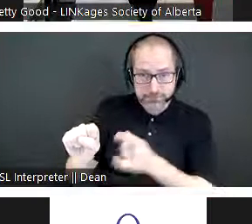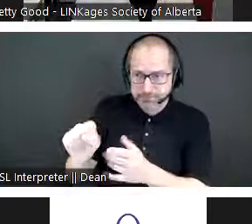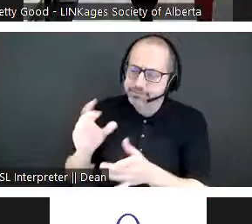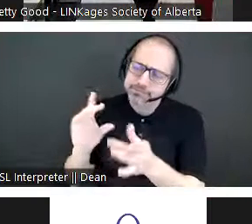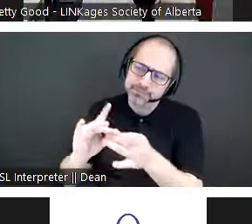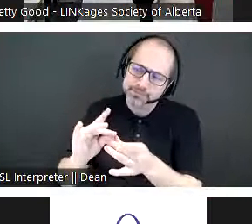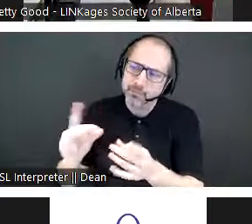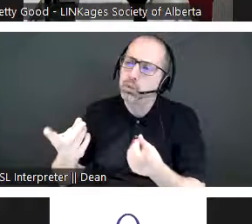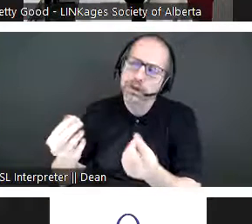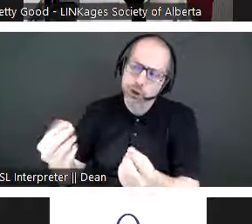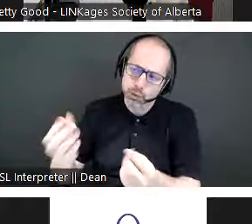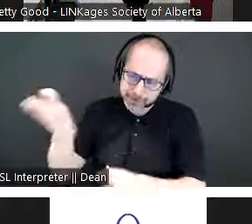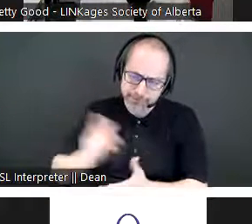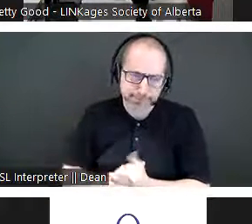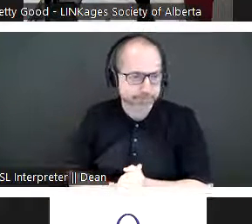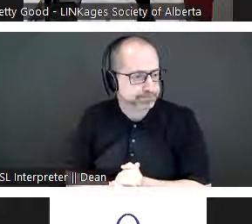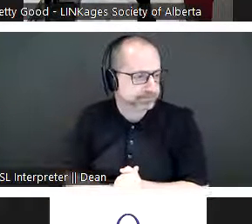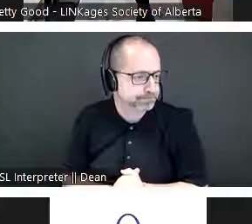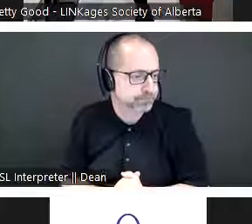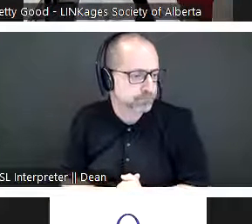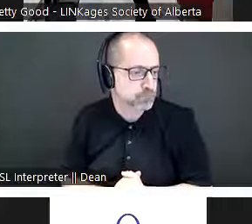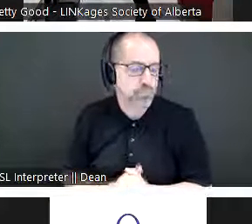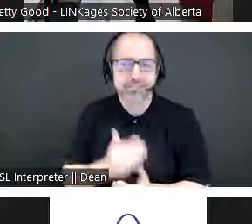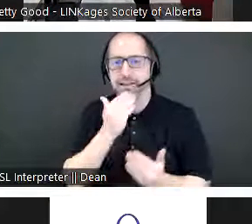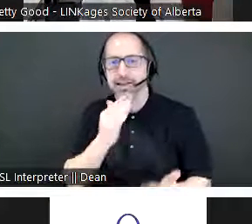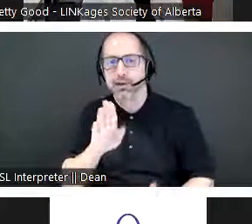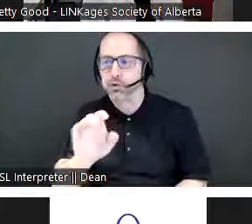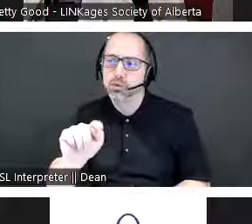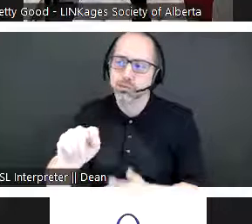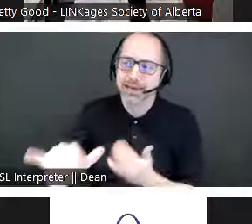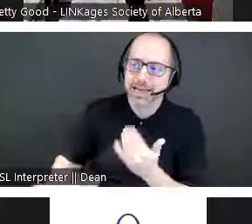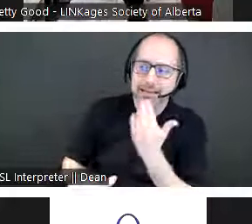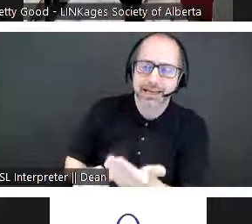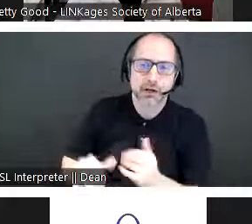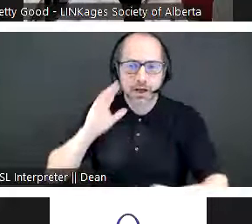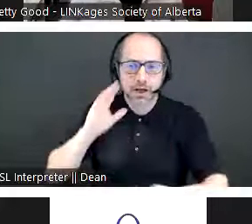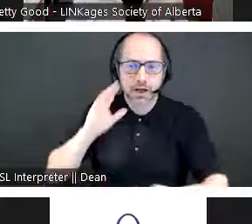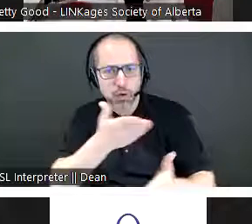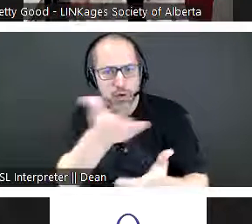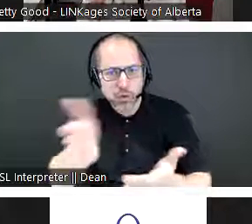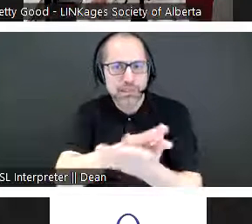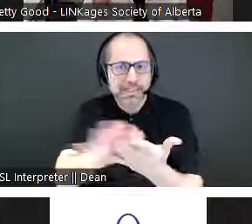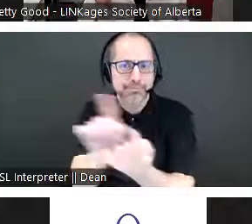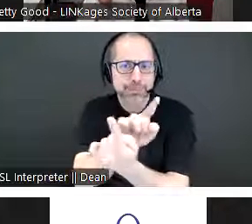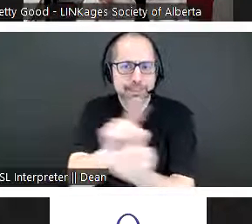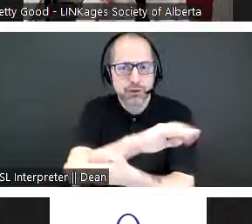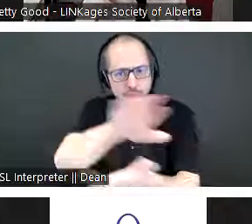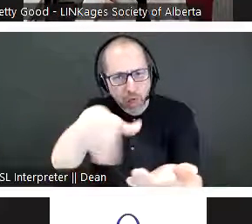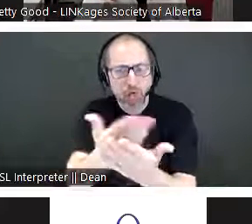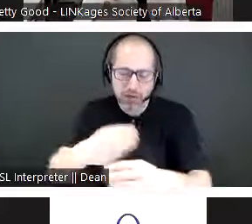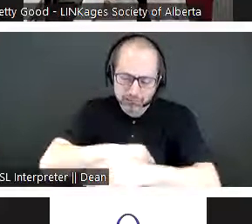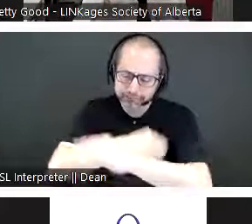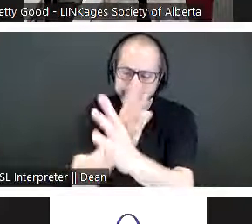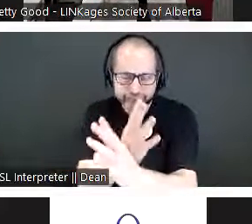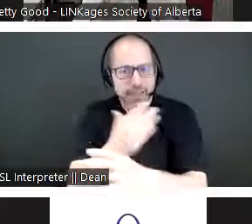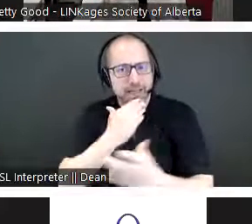doing. Thanks, Betty. Hi, everyone. It's very nice to meet you all virtually. And thank you for having